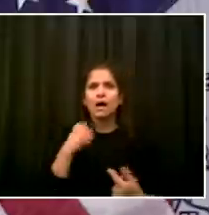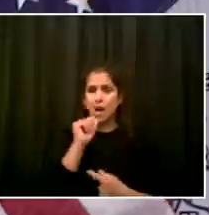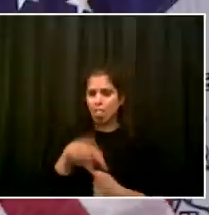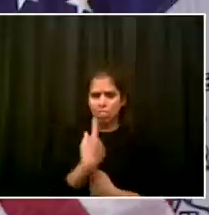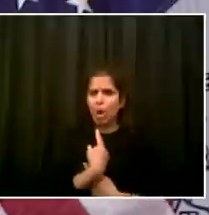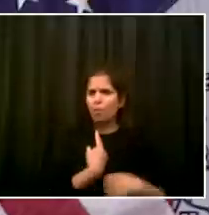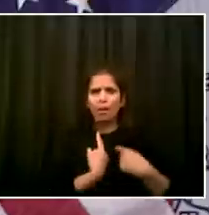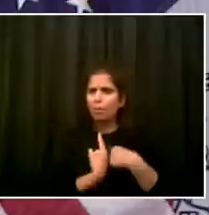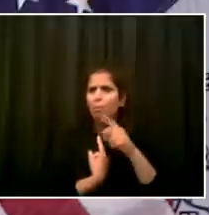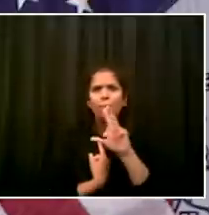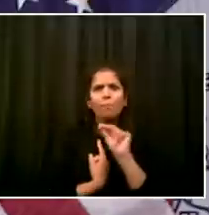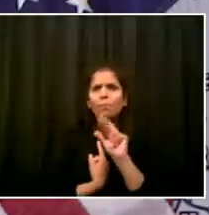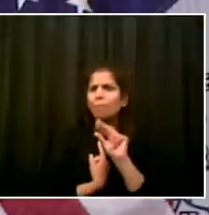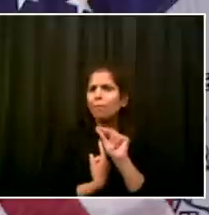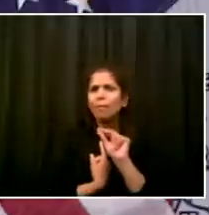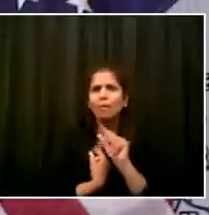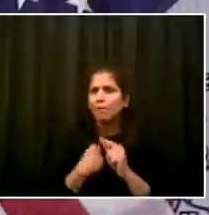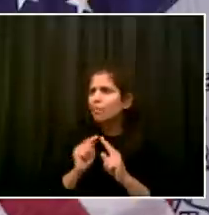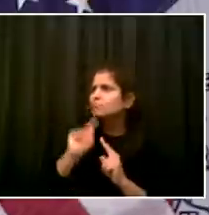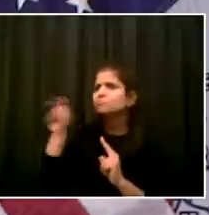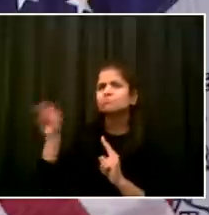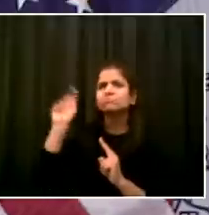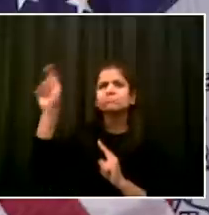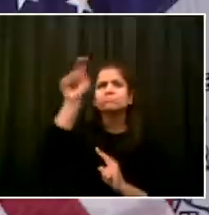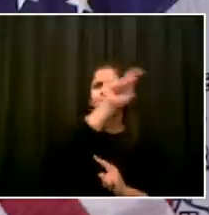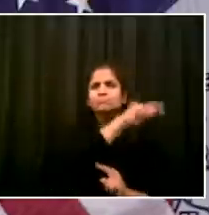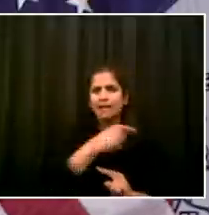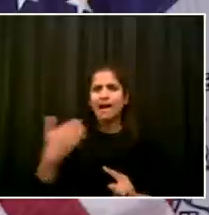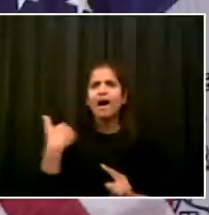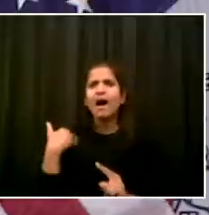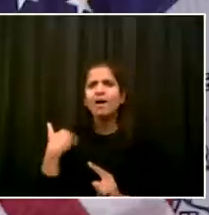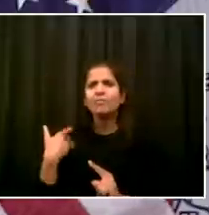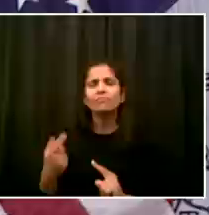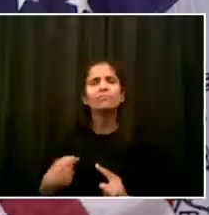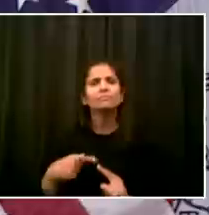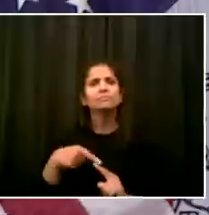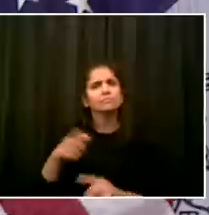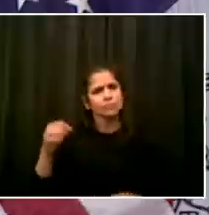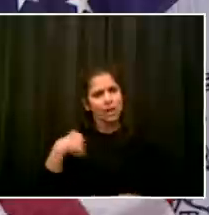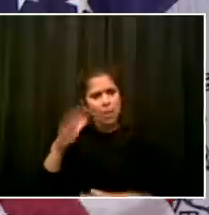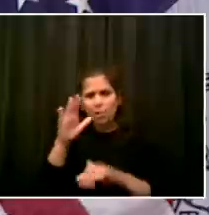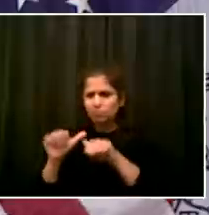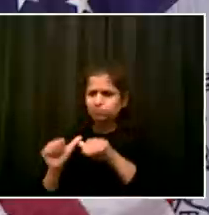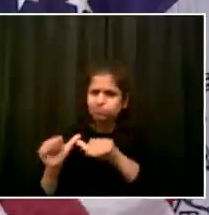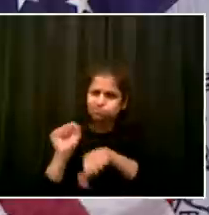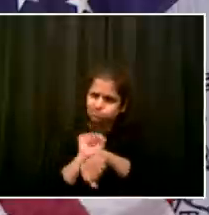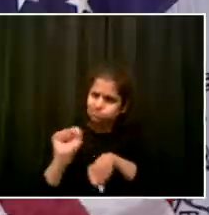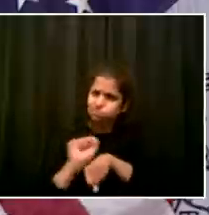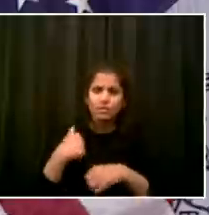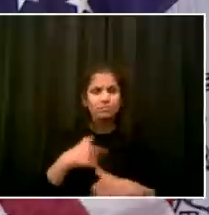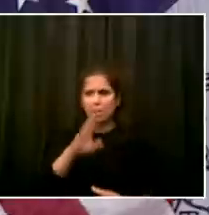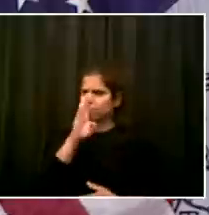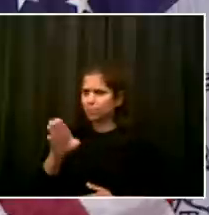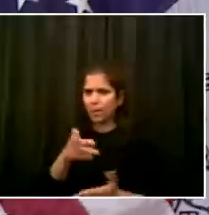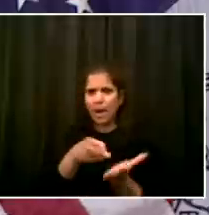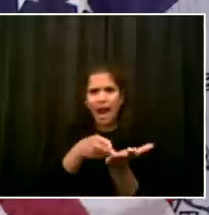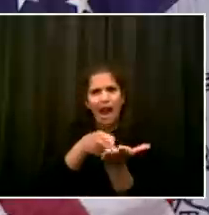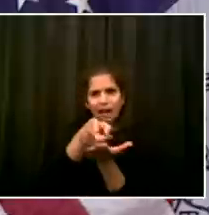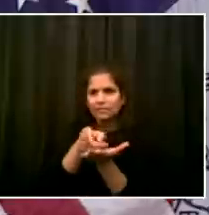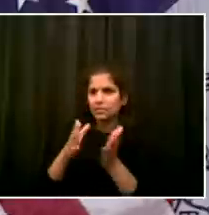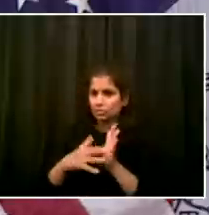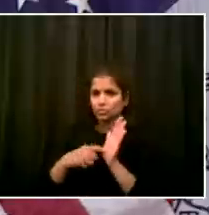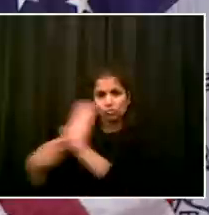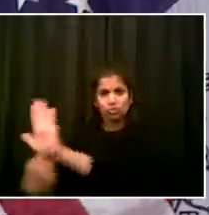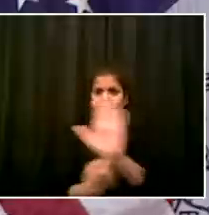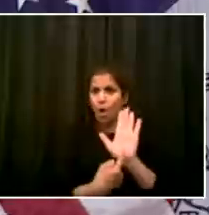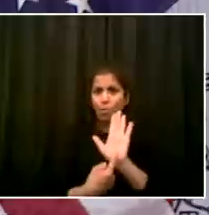maximum transformational effort in New York City, but also getting real about how much has to change at the federal level. And I think that opportunity actually is looming in